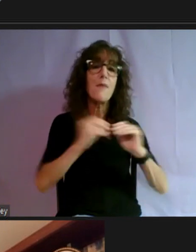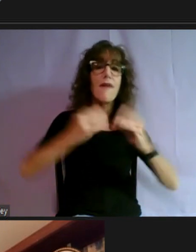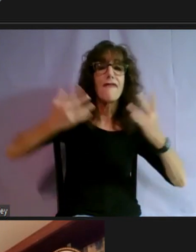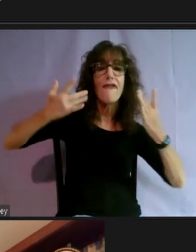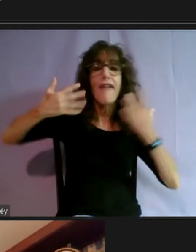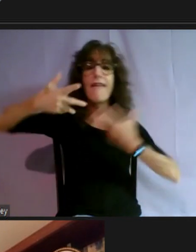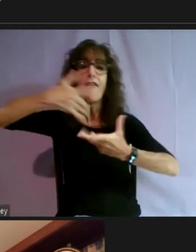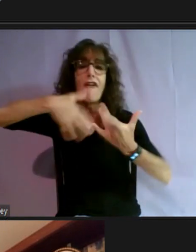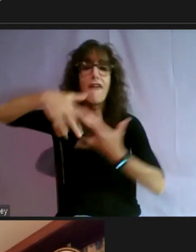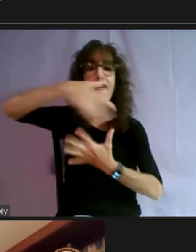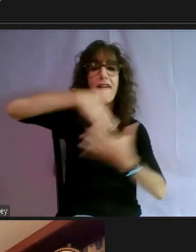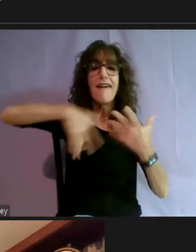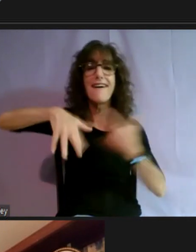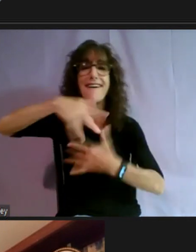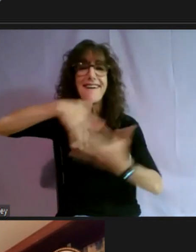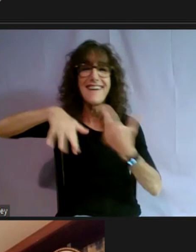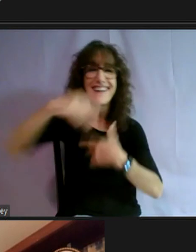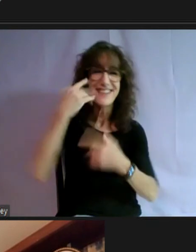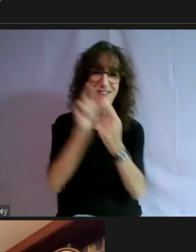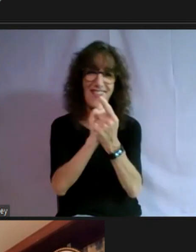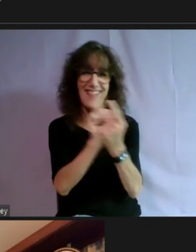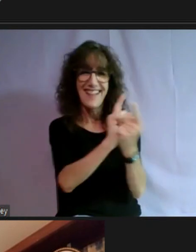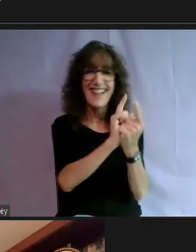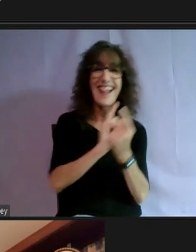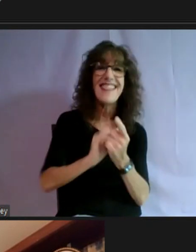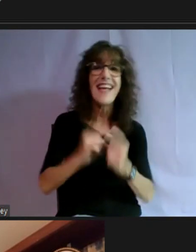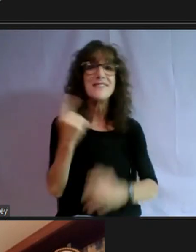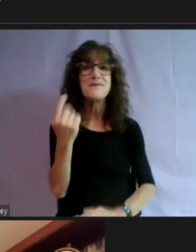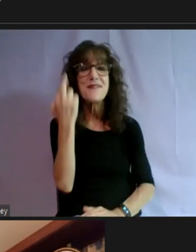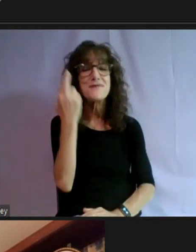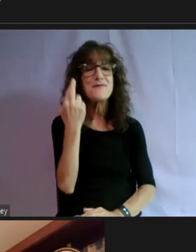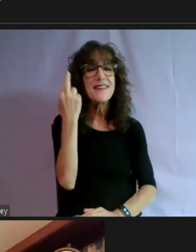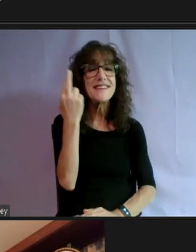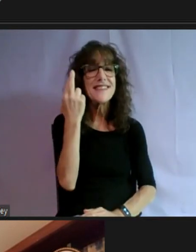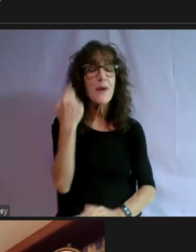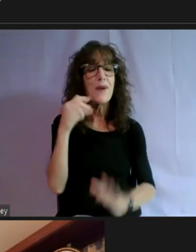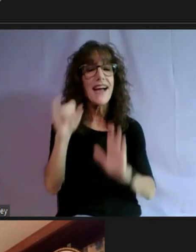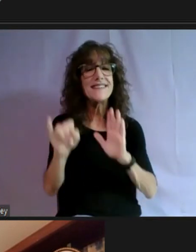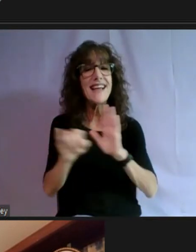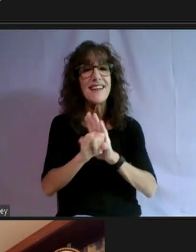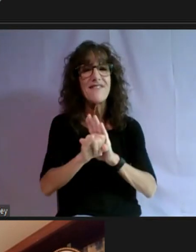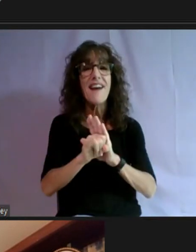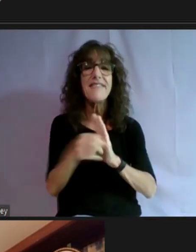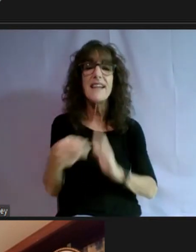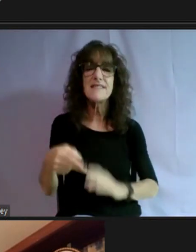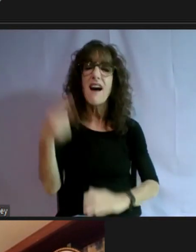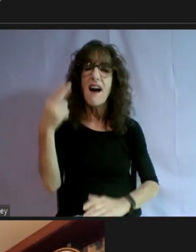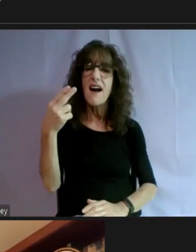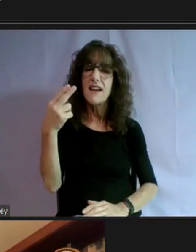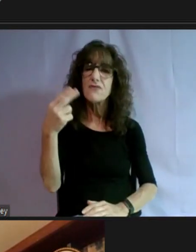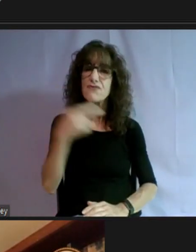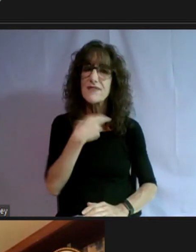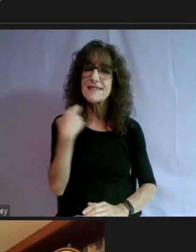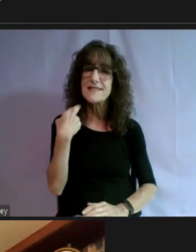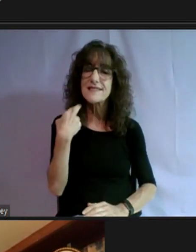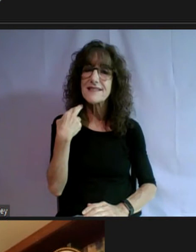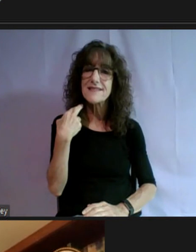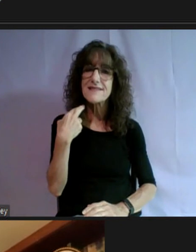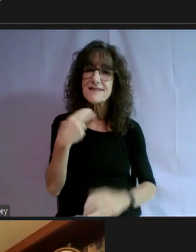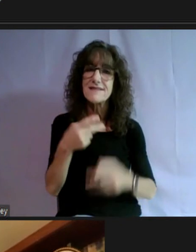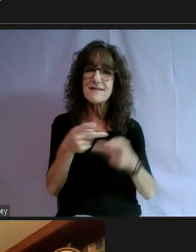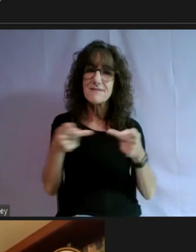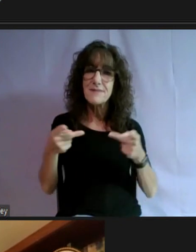close the space. It's one of the reasons that we identified as a higher risk location, and